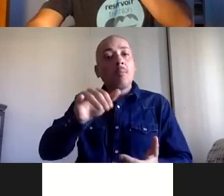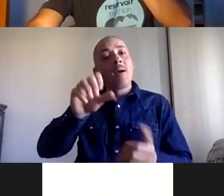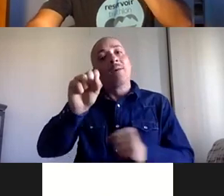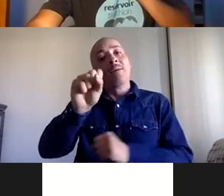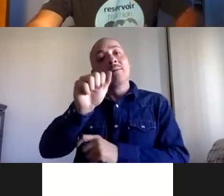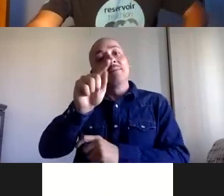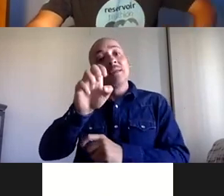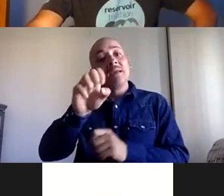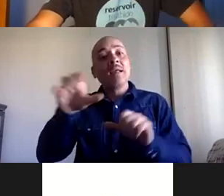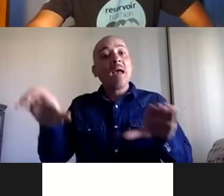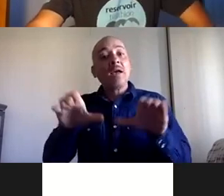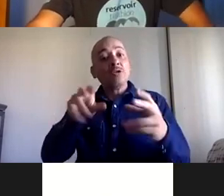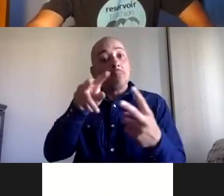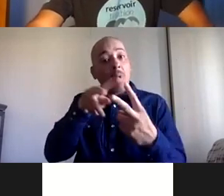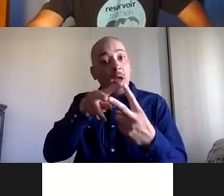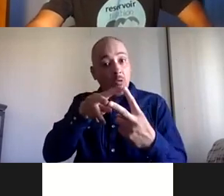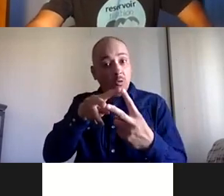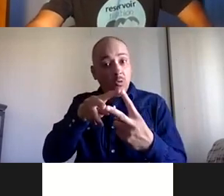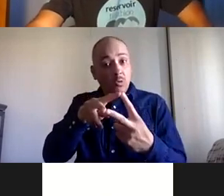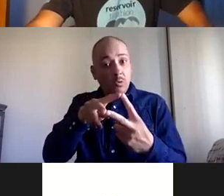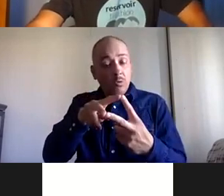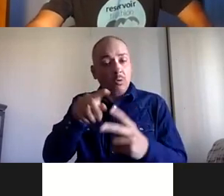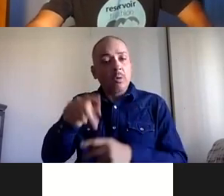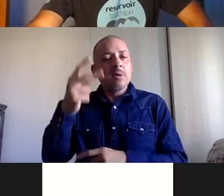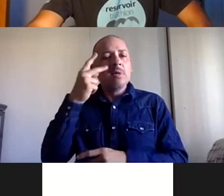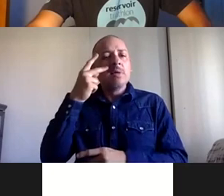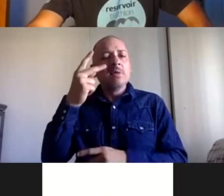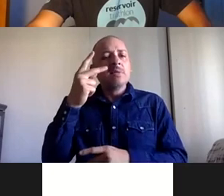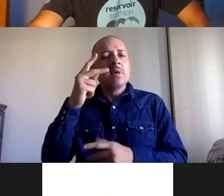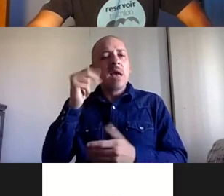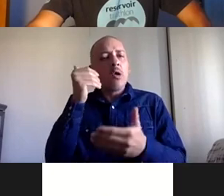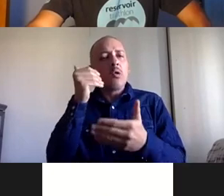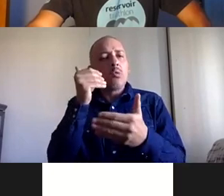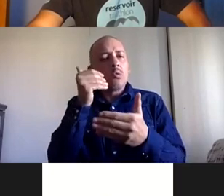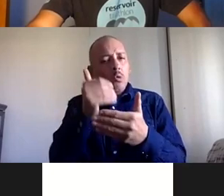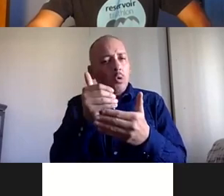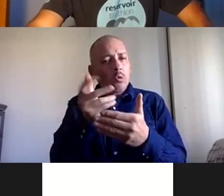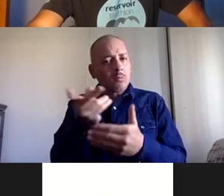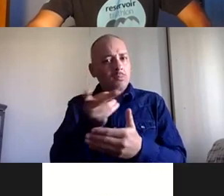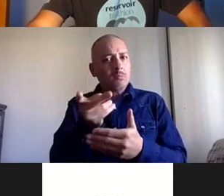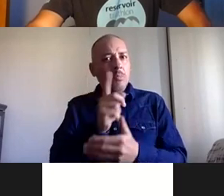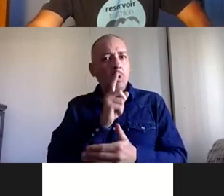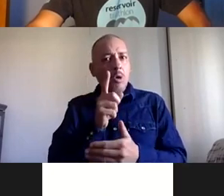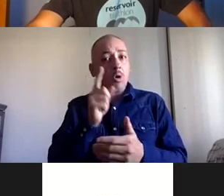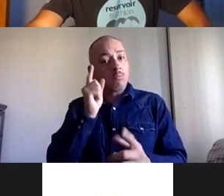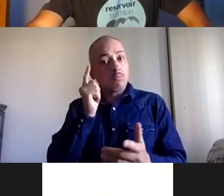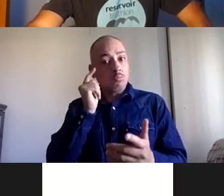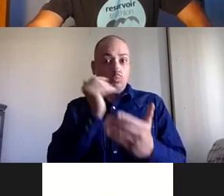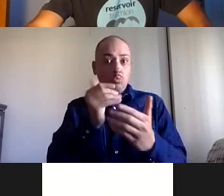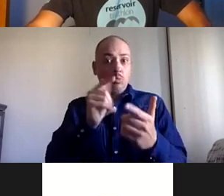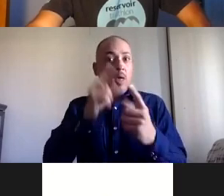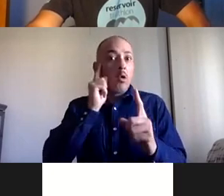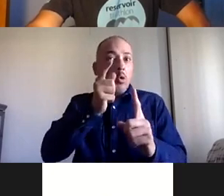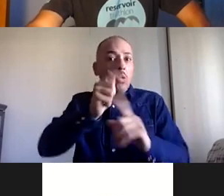pair to see how close they are to a goal